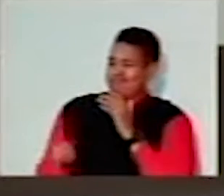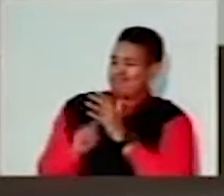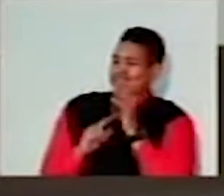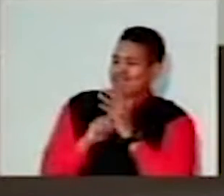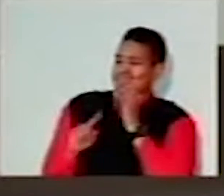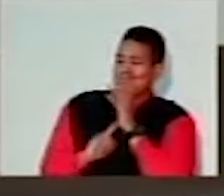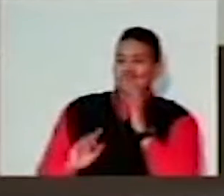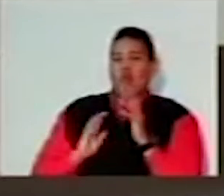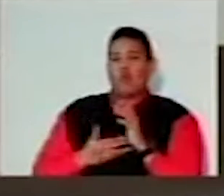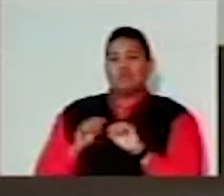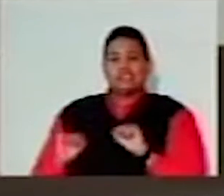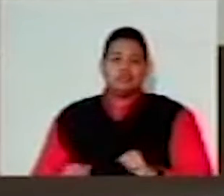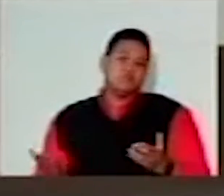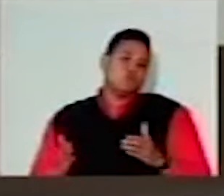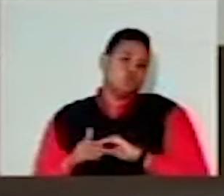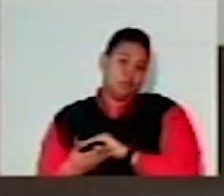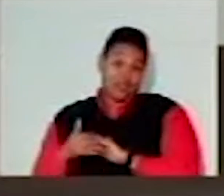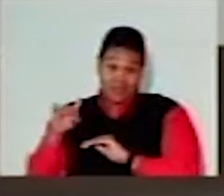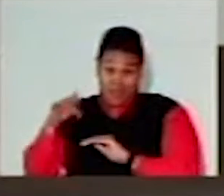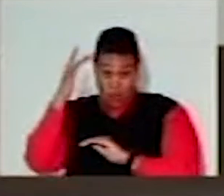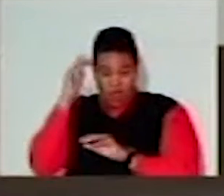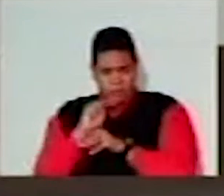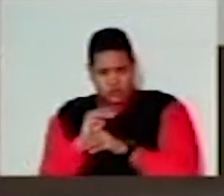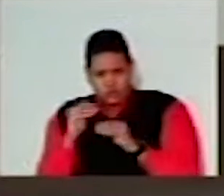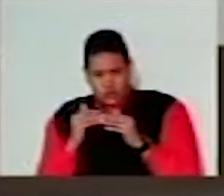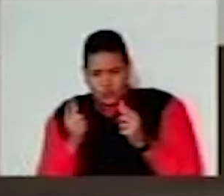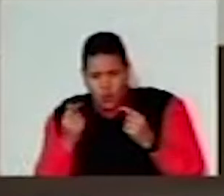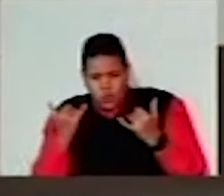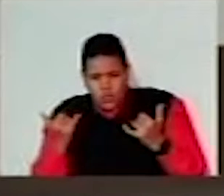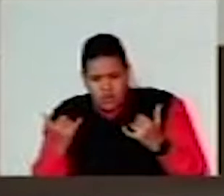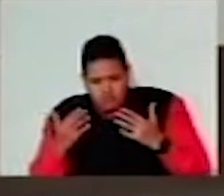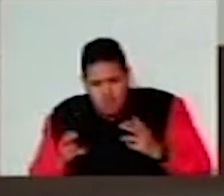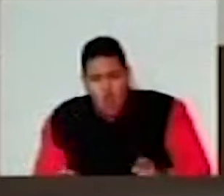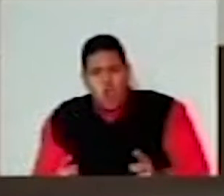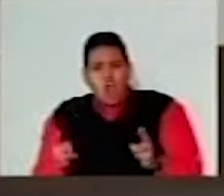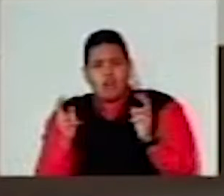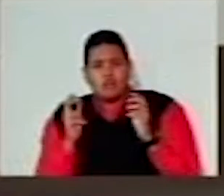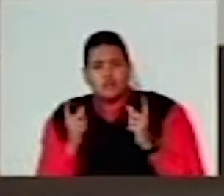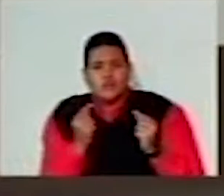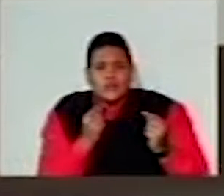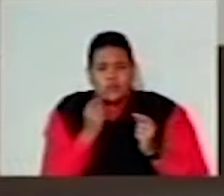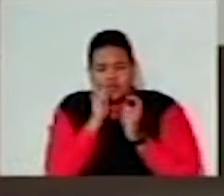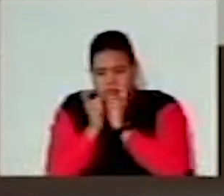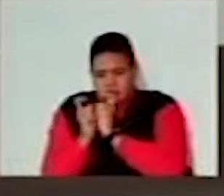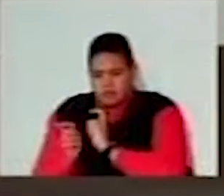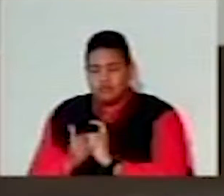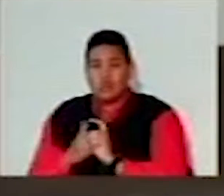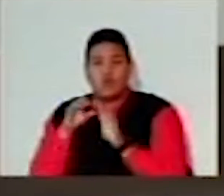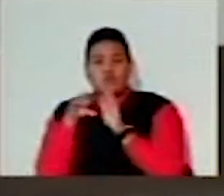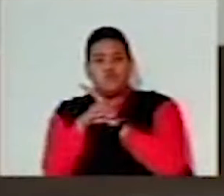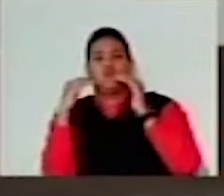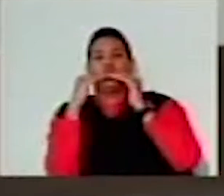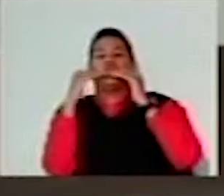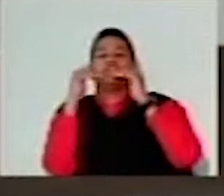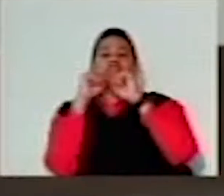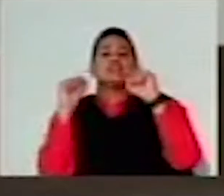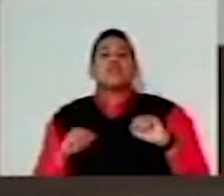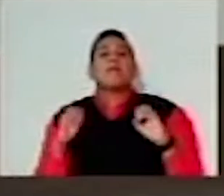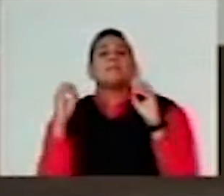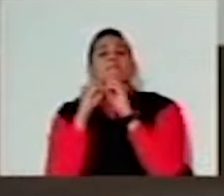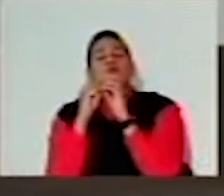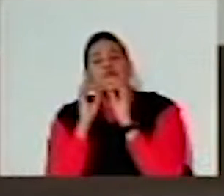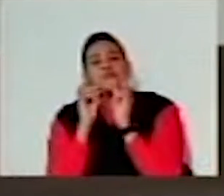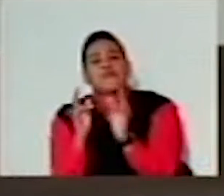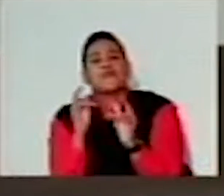why, Mr. Speaker, the Ministry of Justice will move with urgency to make our criminal justice system more